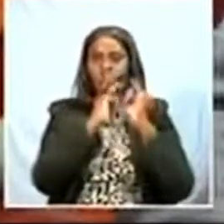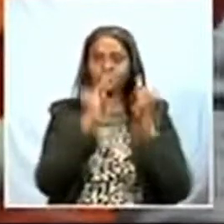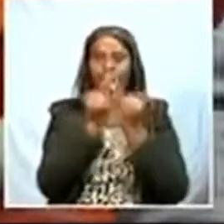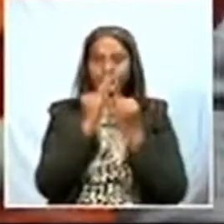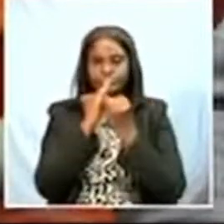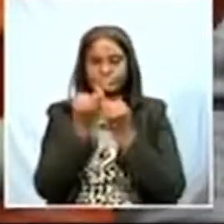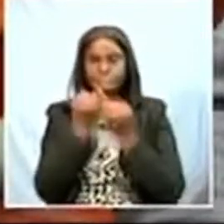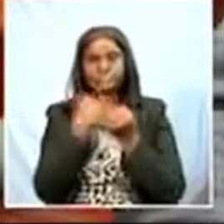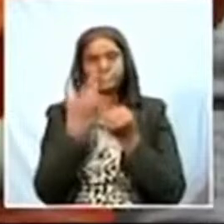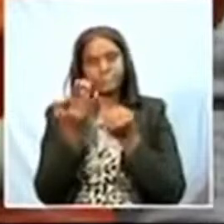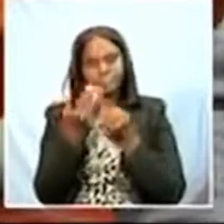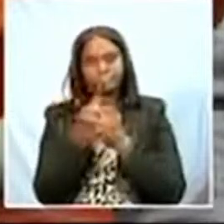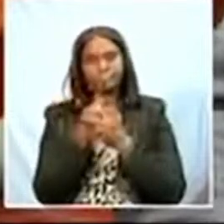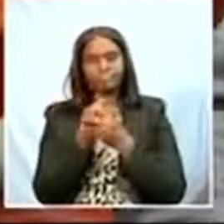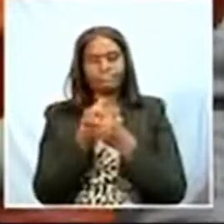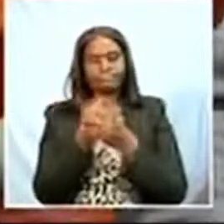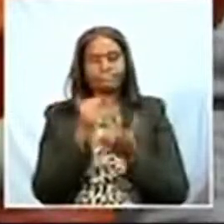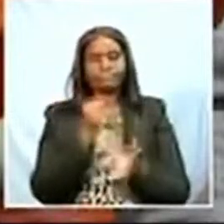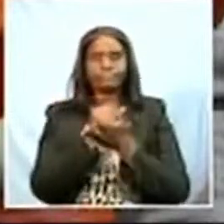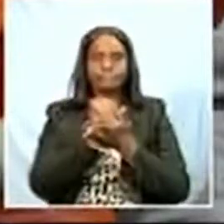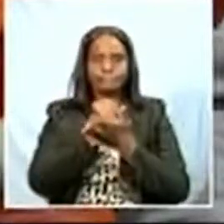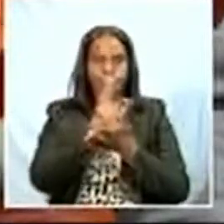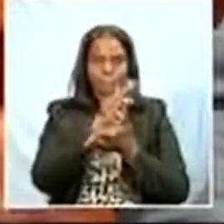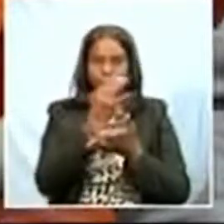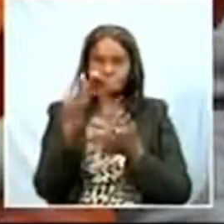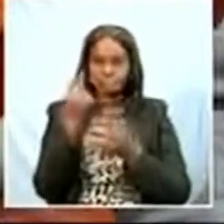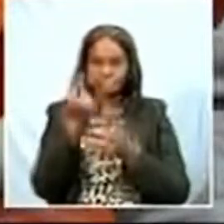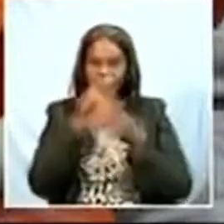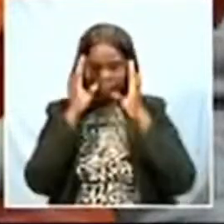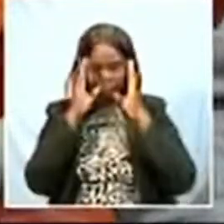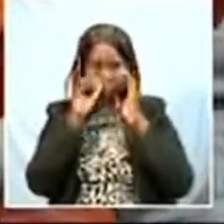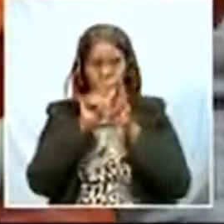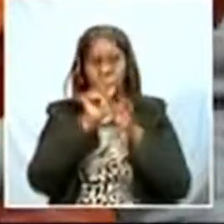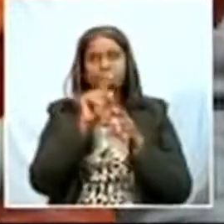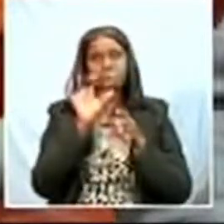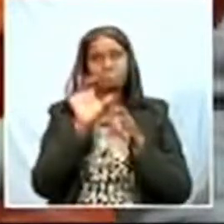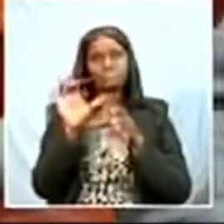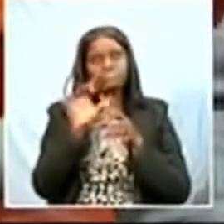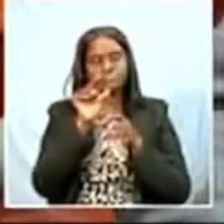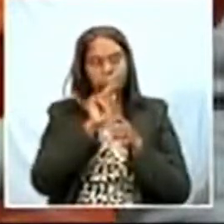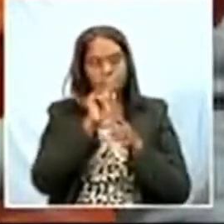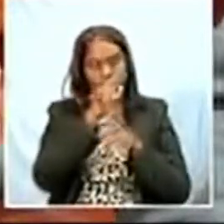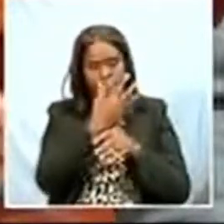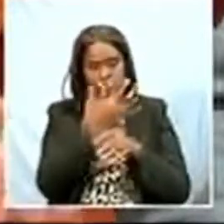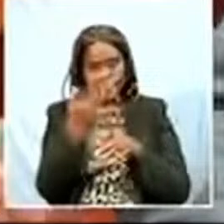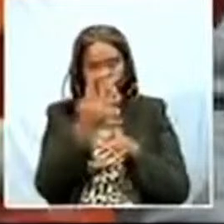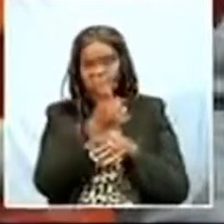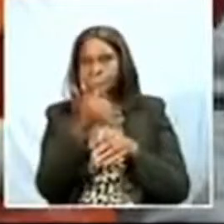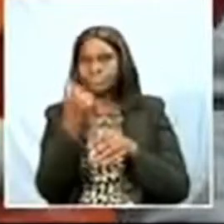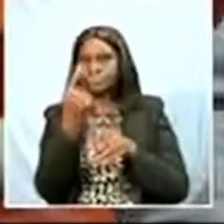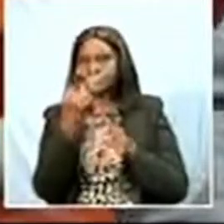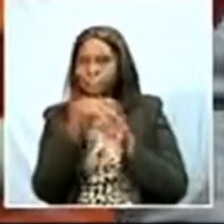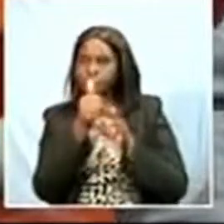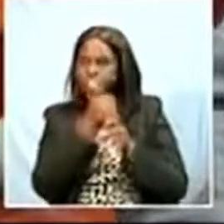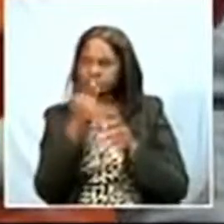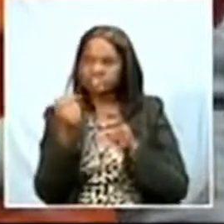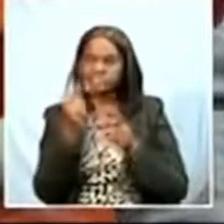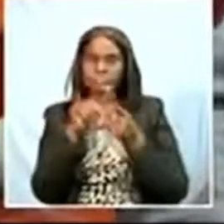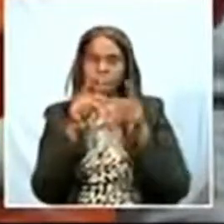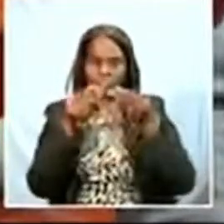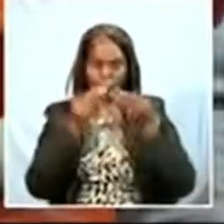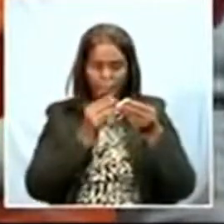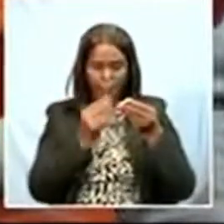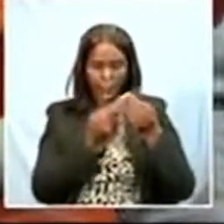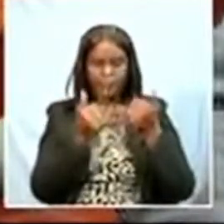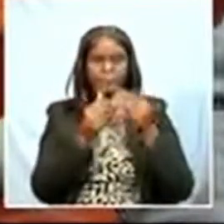their facility is only focused on this sector or in this product, another one in this and that, but then it gives us